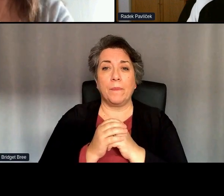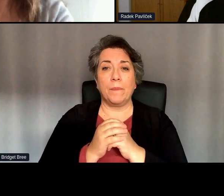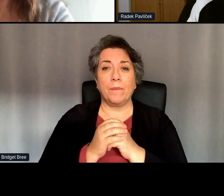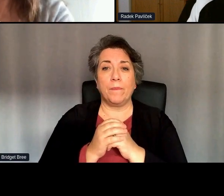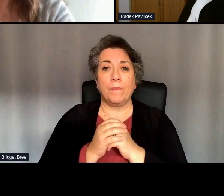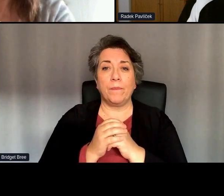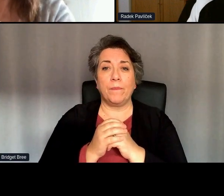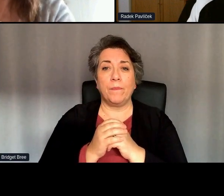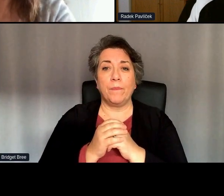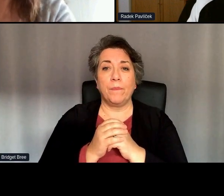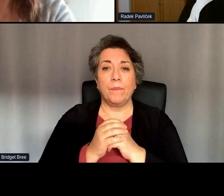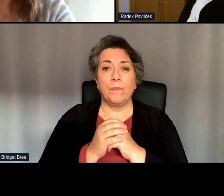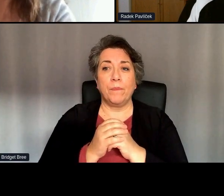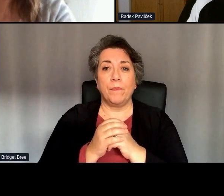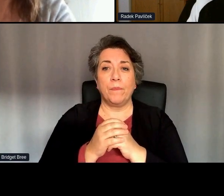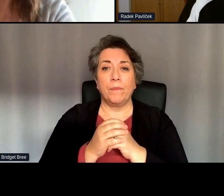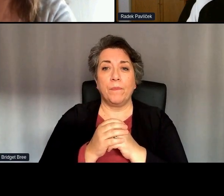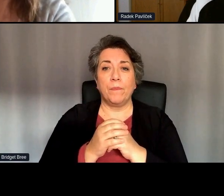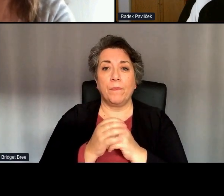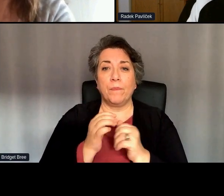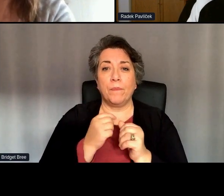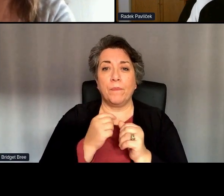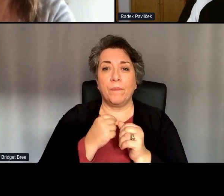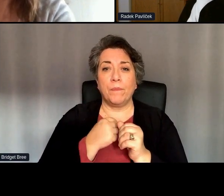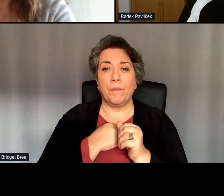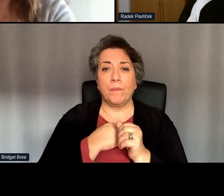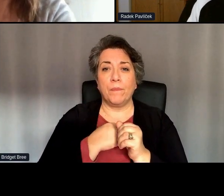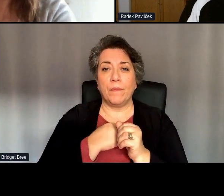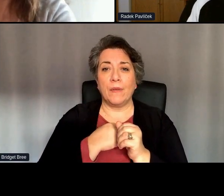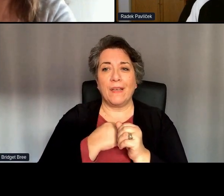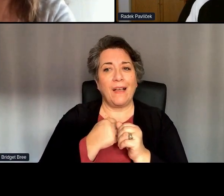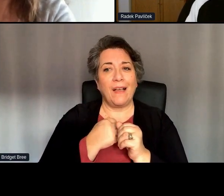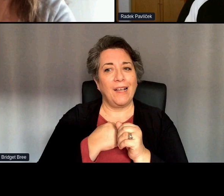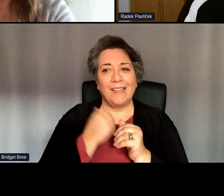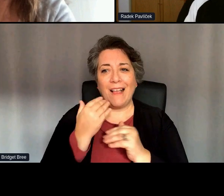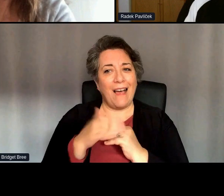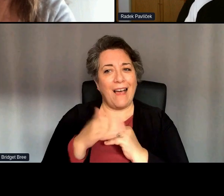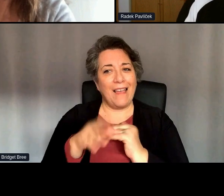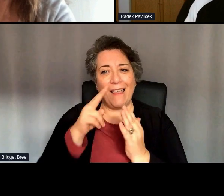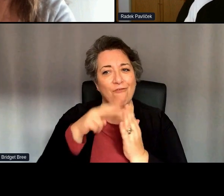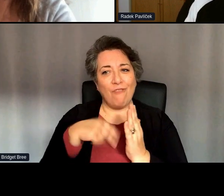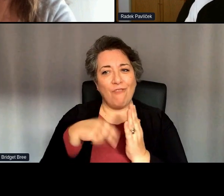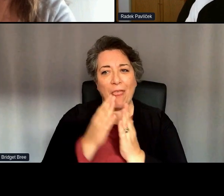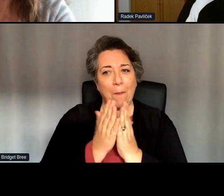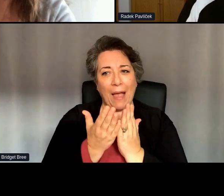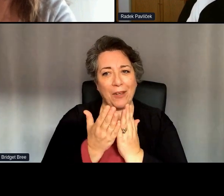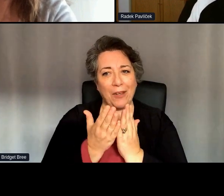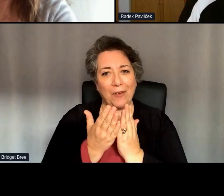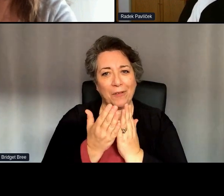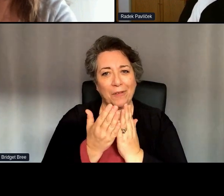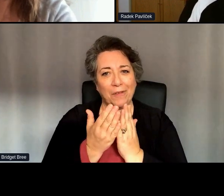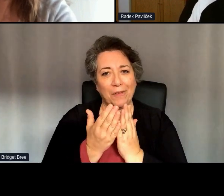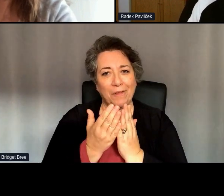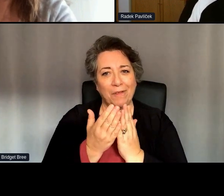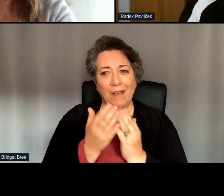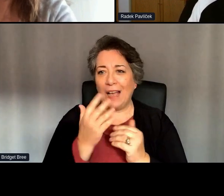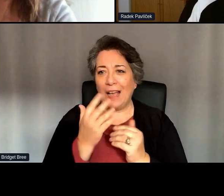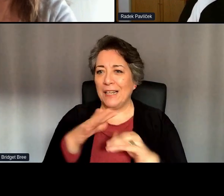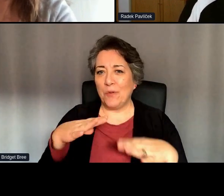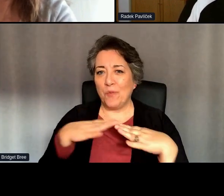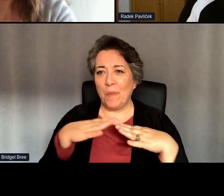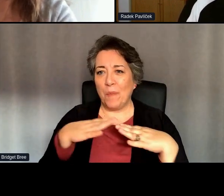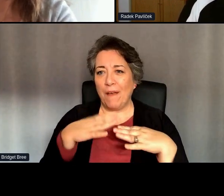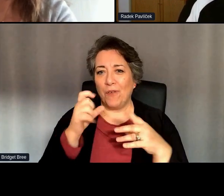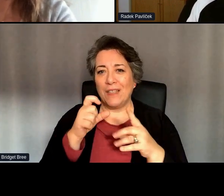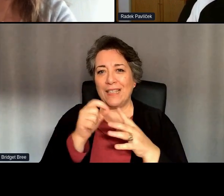I actually kind of didn't read the manual. And I didn't prepare for CPAC. I only prepared for